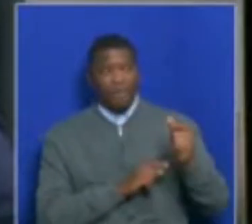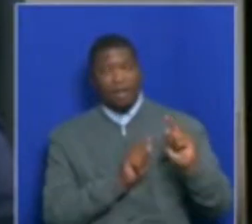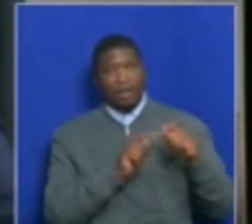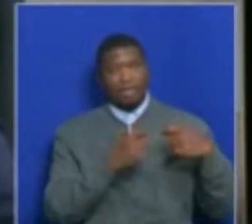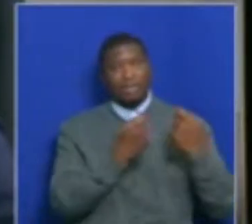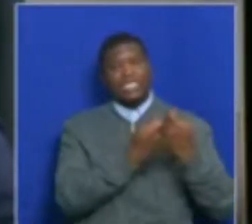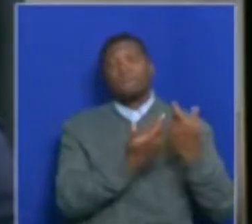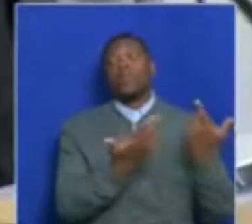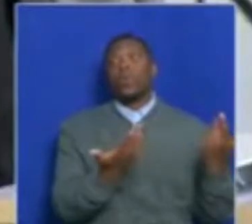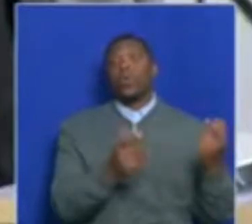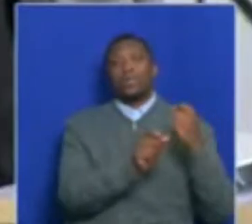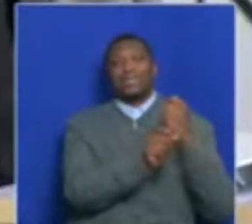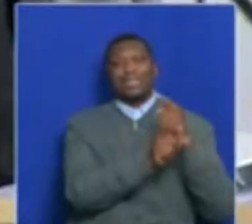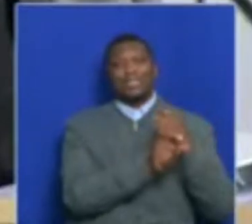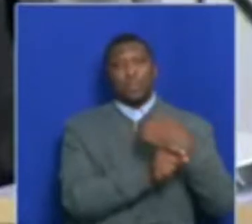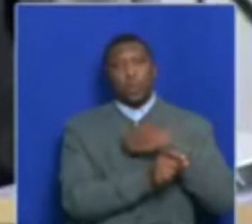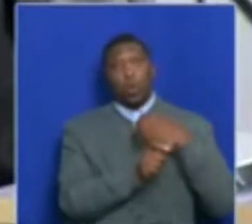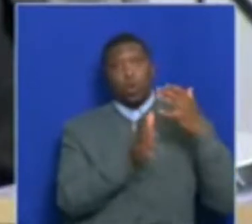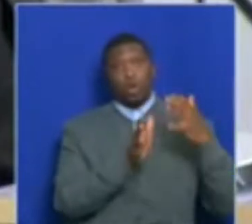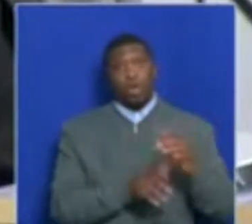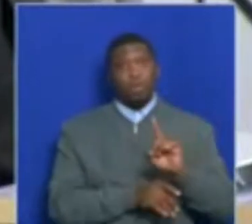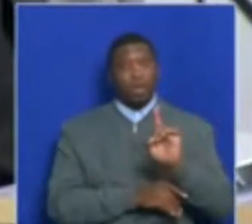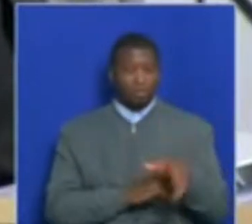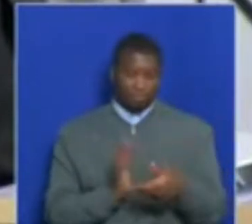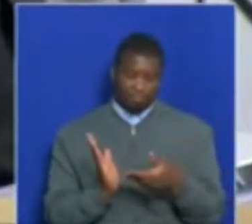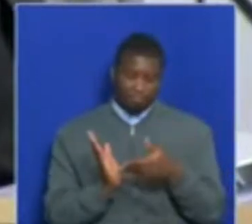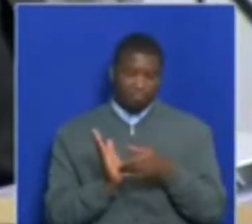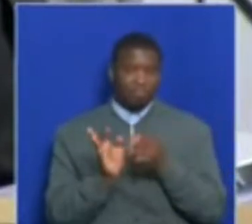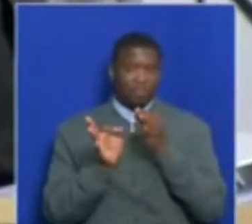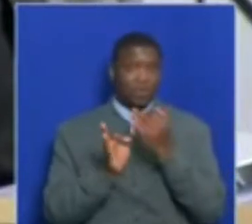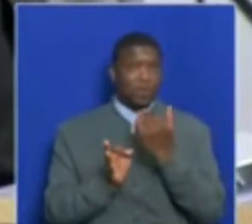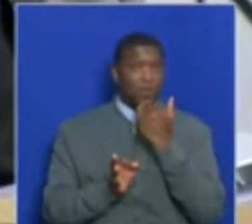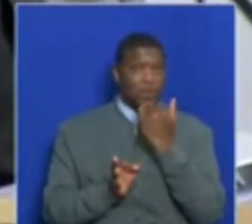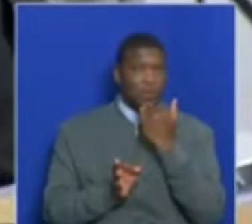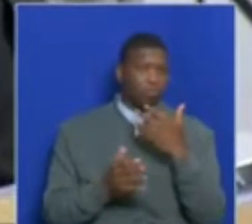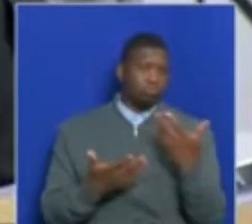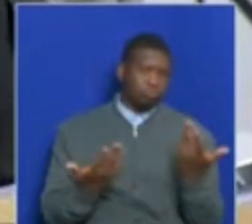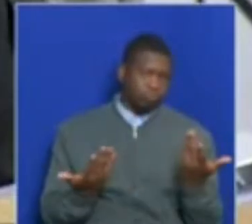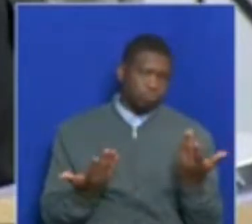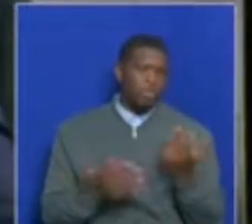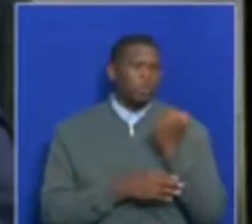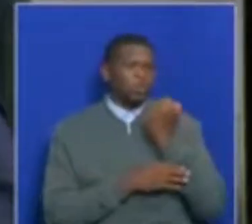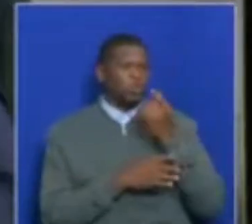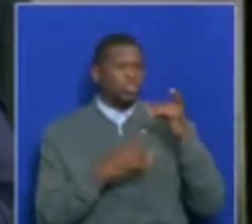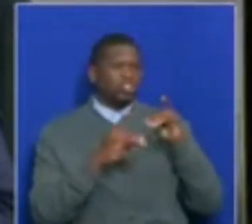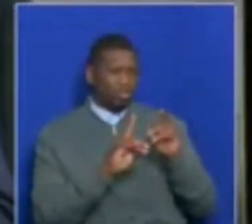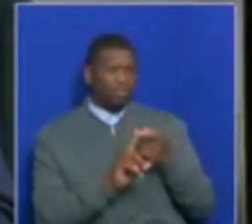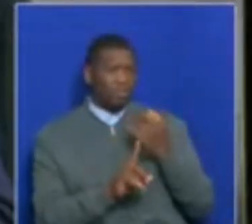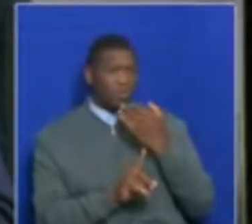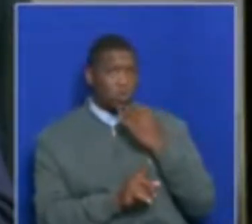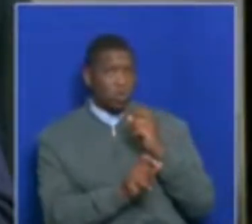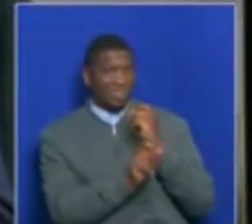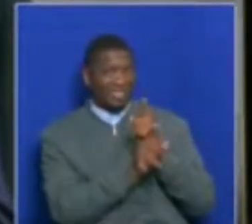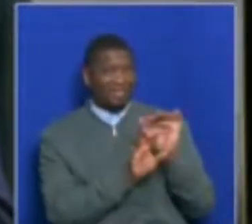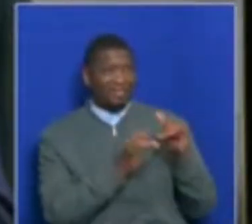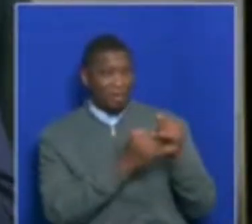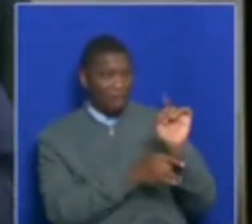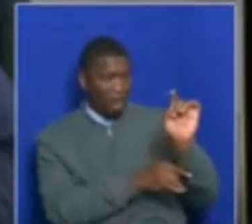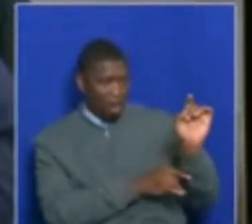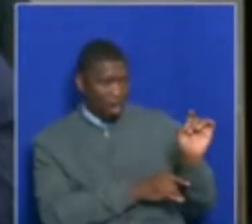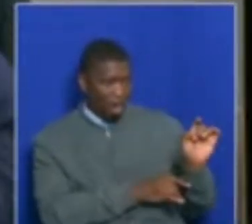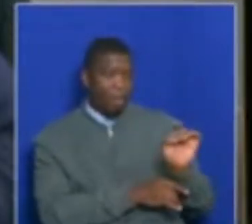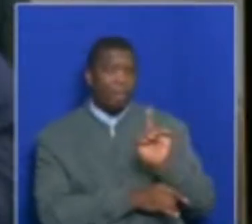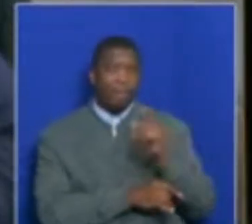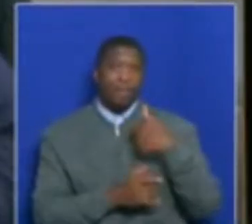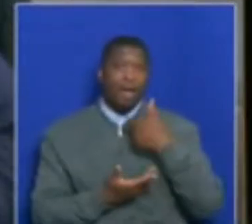whom. I apologize, Chair. From taxi rivals. But as I say, I don't know whether between